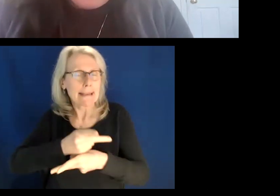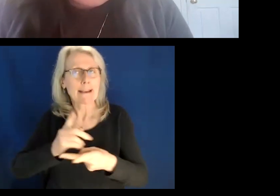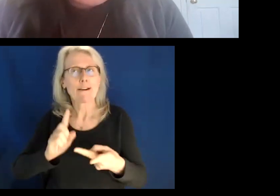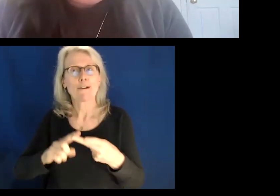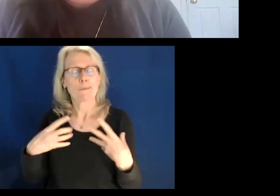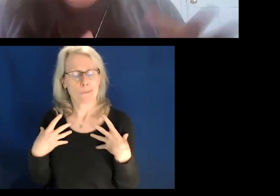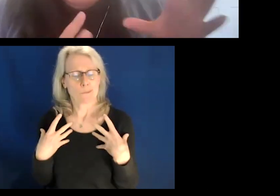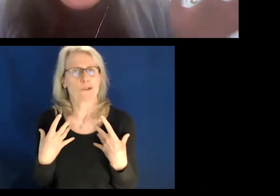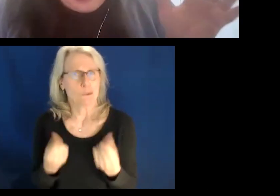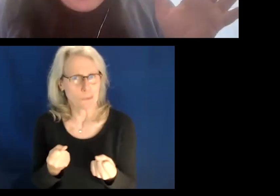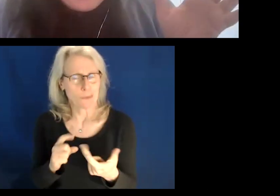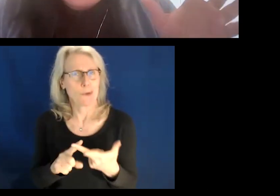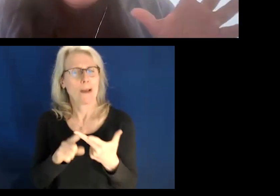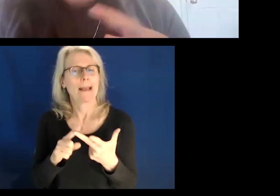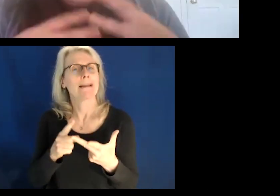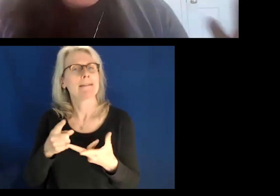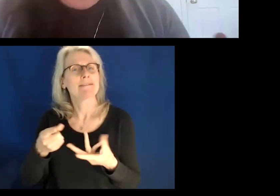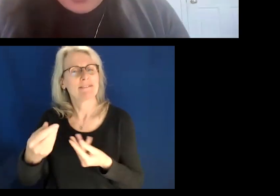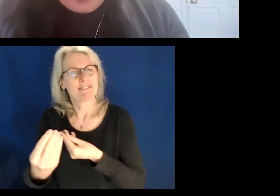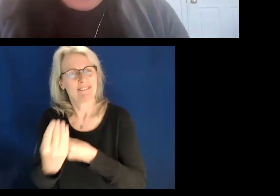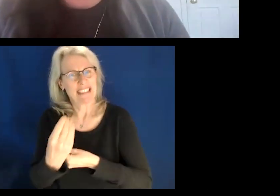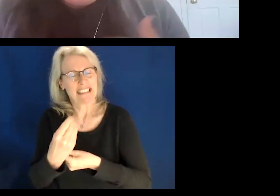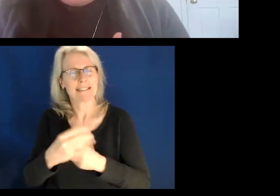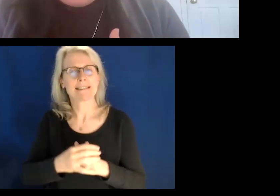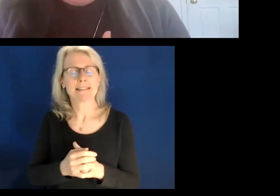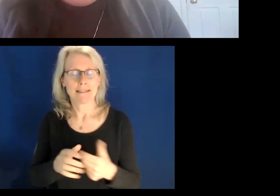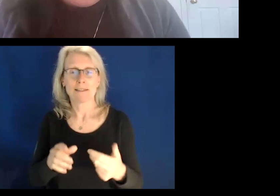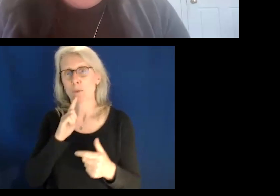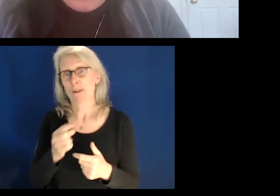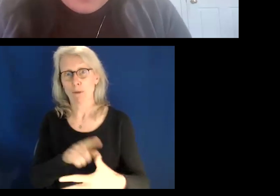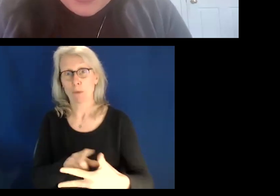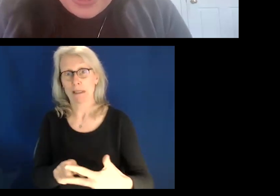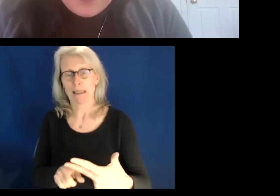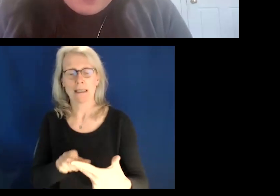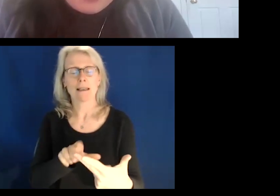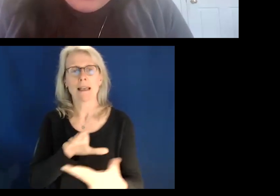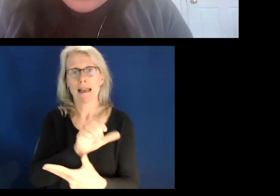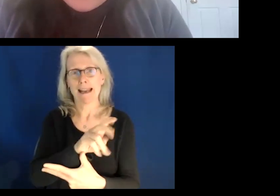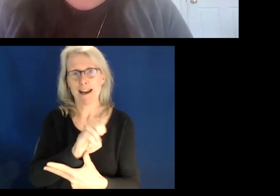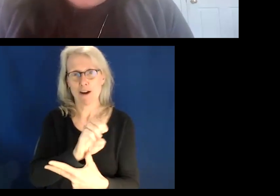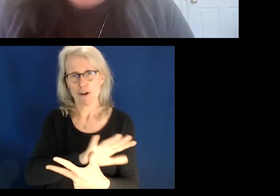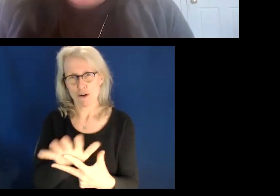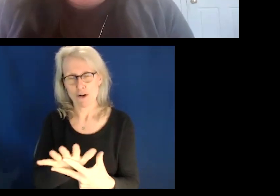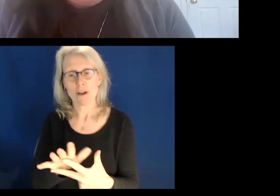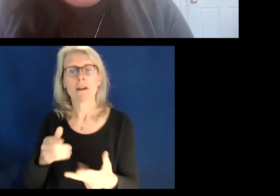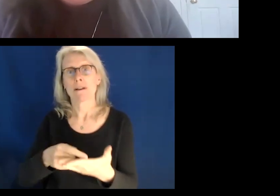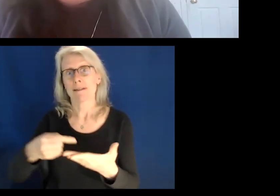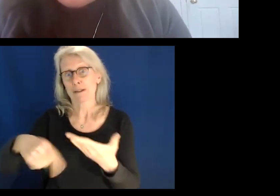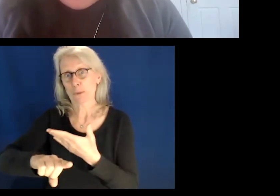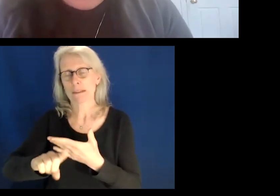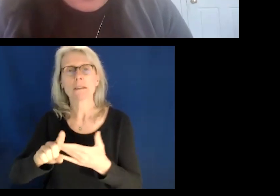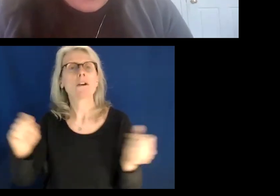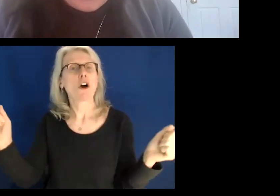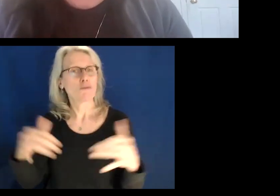nourishment. So today we have three panels all around care. And then 1 week from today, we have our in-person session, which